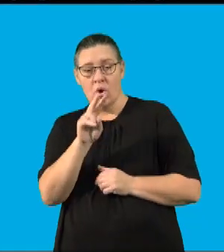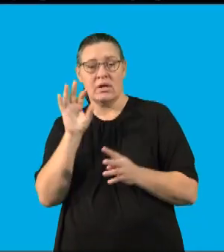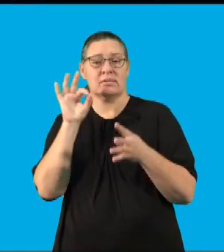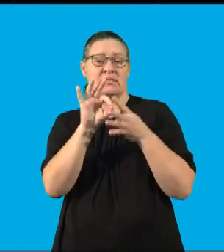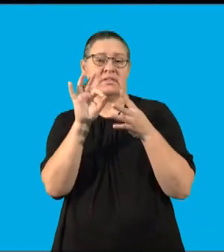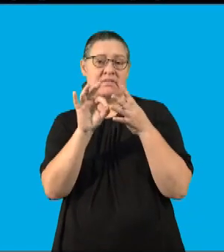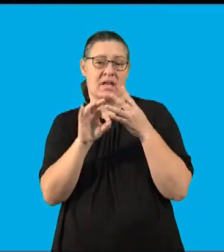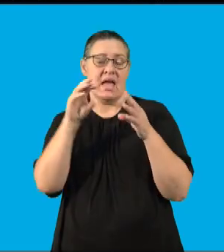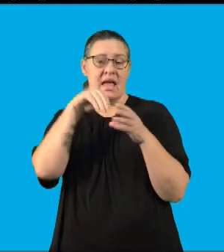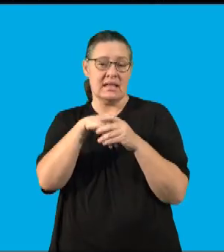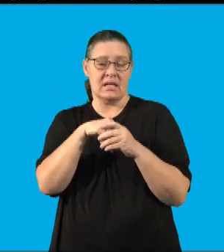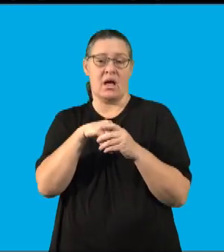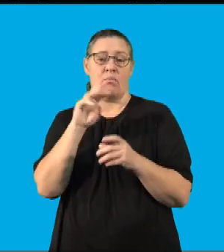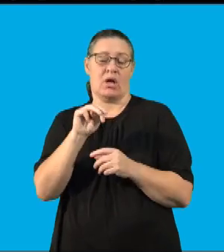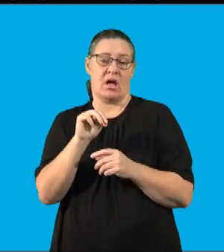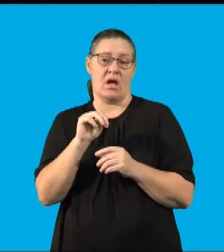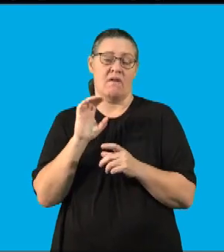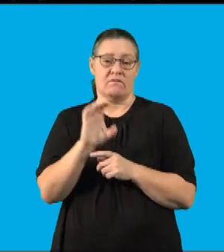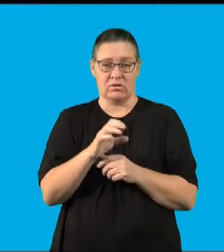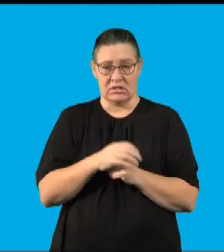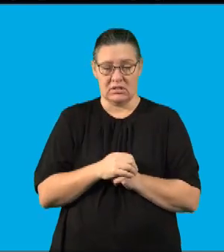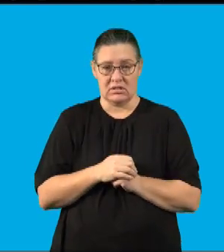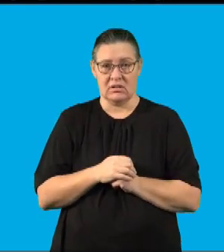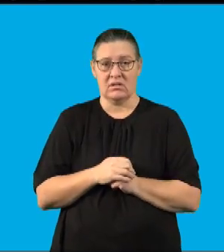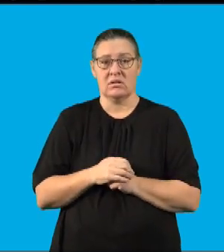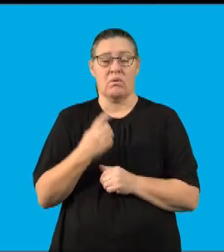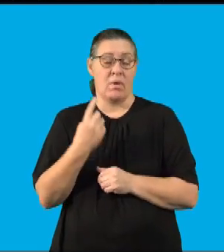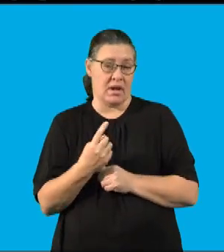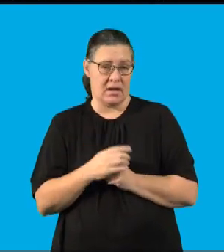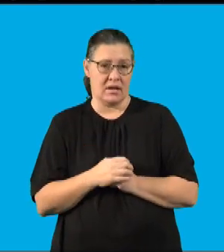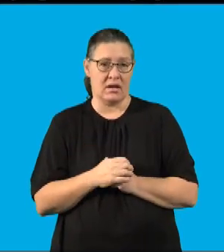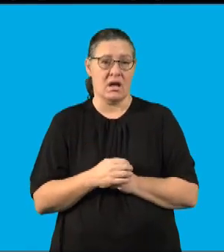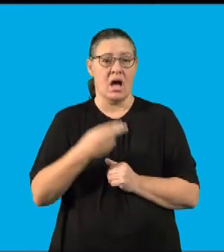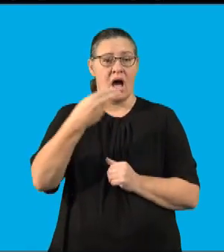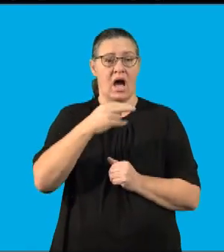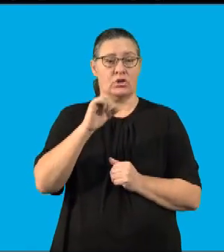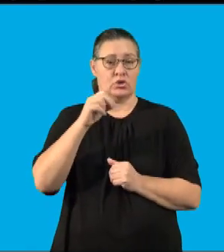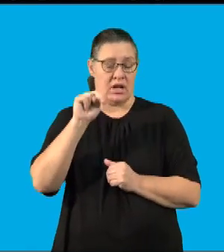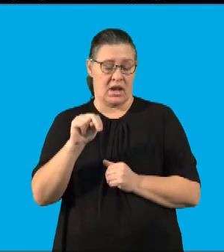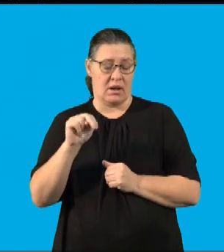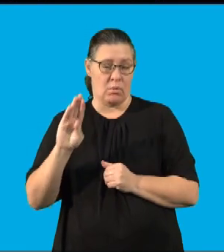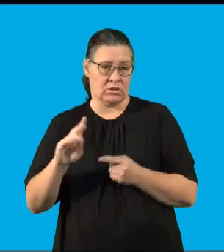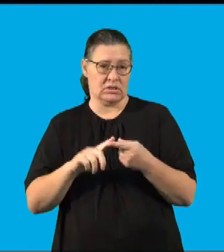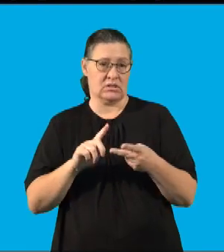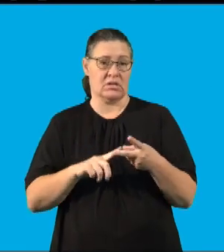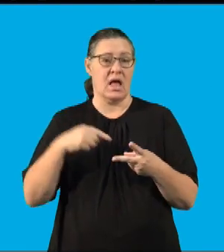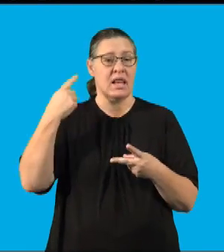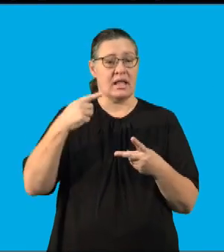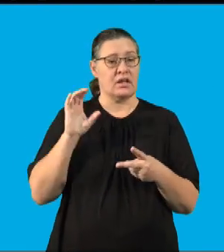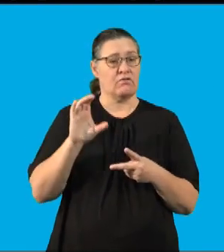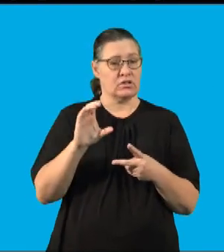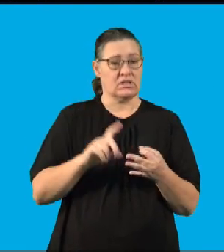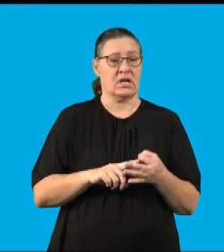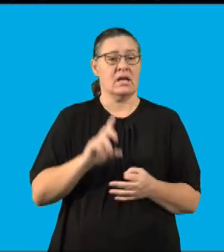at specific intermolecular forces. And those ones are, number one, we have our hydrogen bonds, we have our London